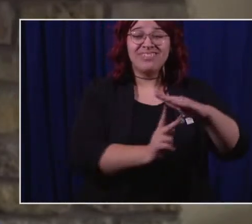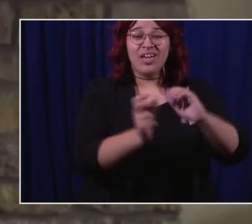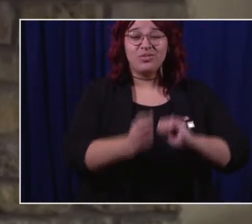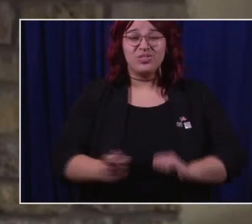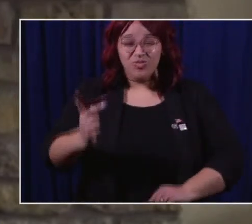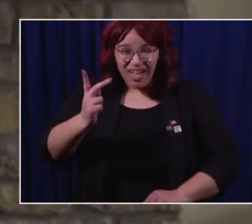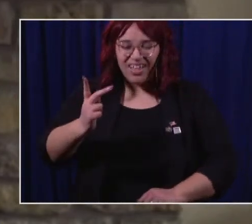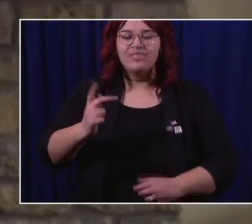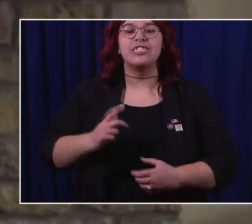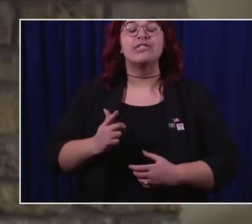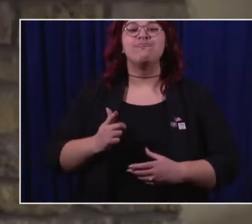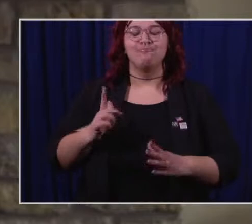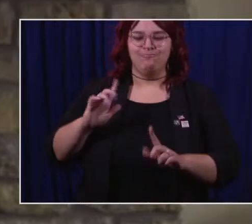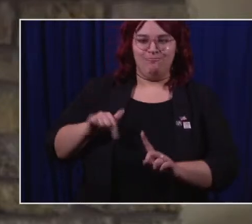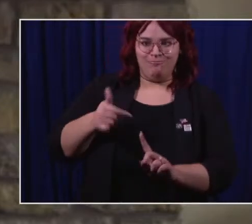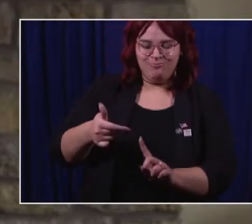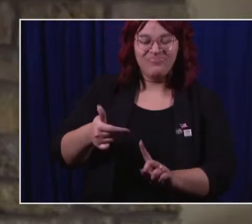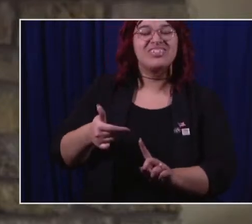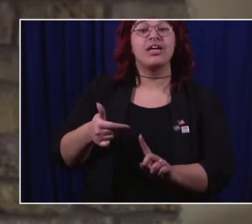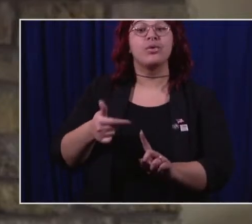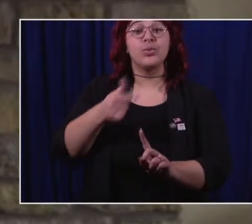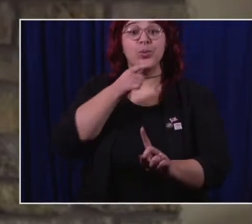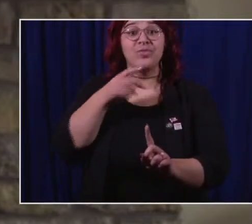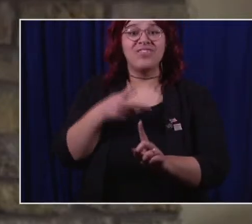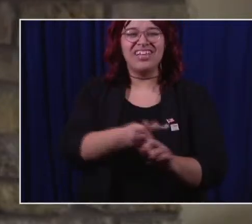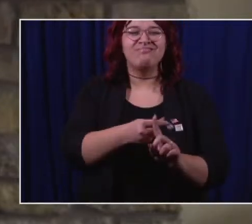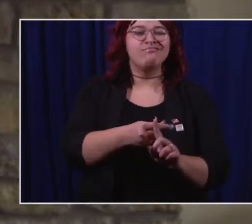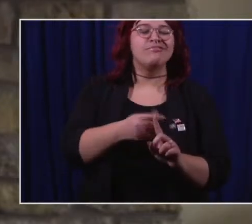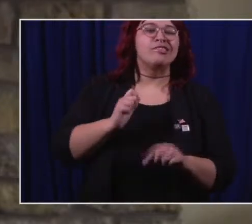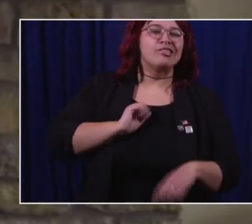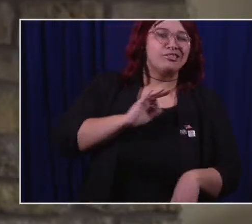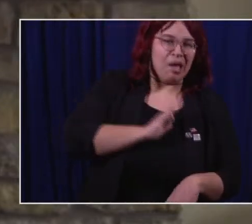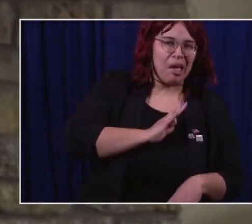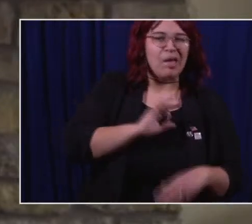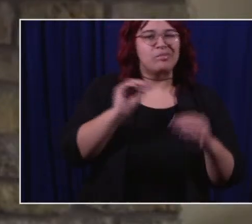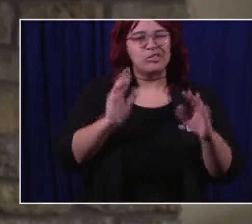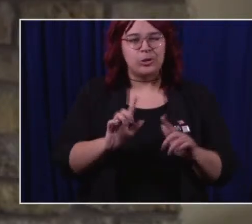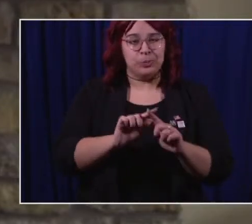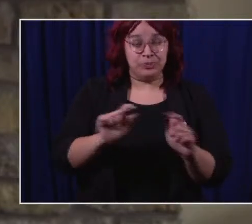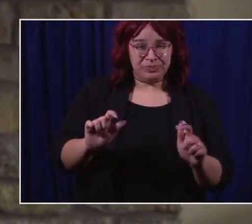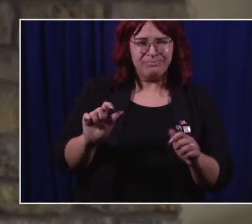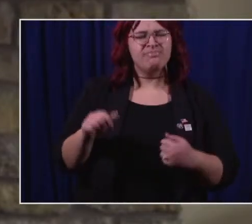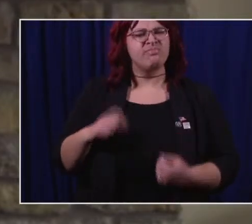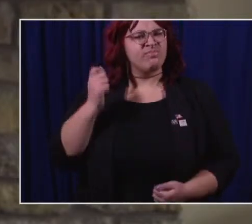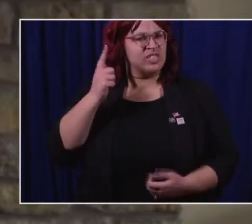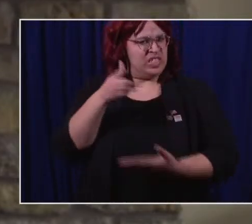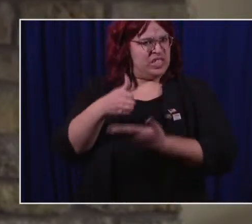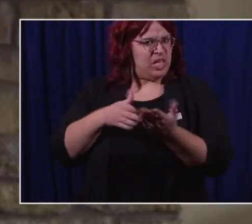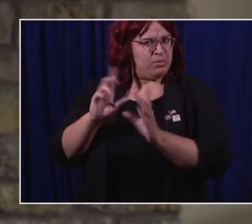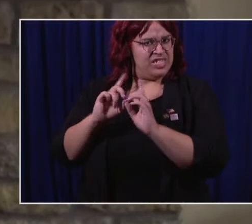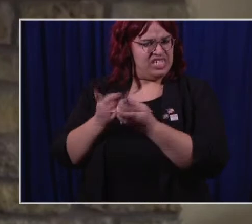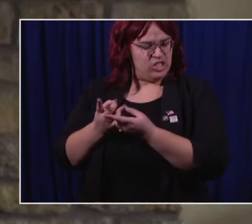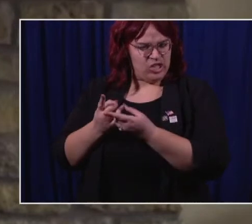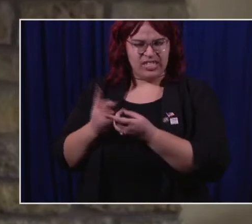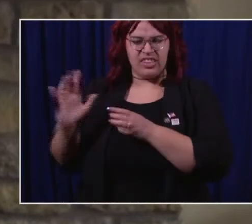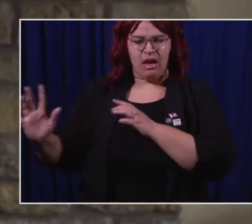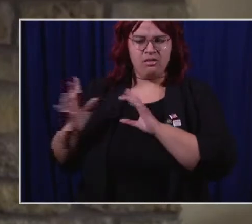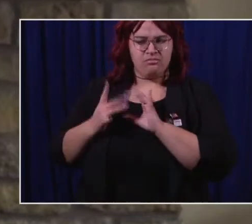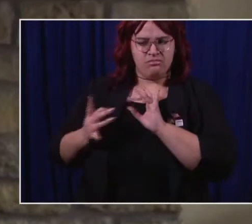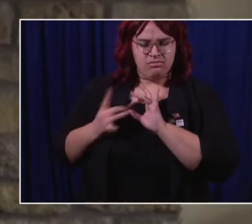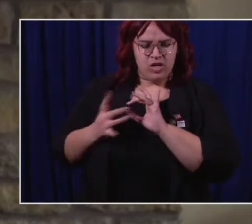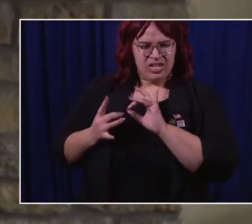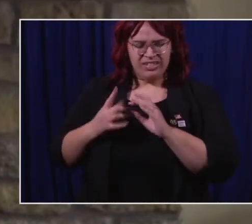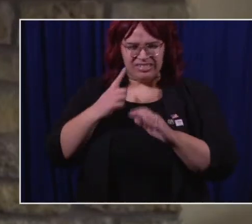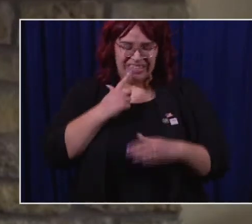and staff there. We're hearing about some districts that are getting a certain amount of vaccine, but actually need more than what they